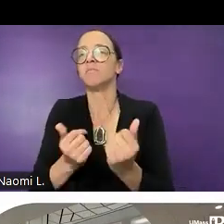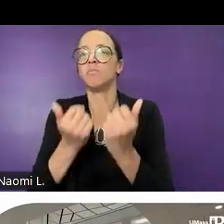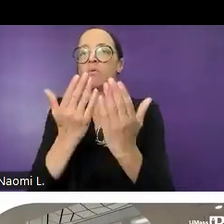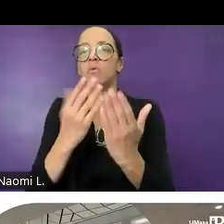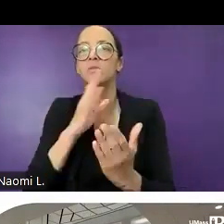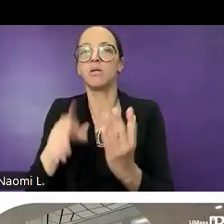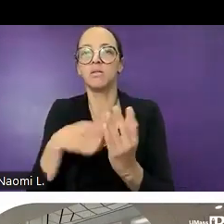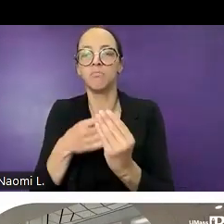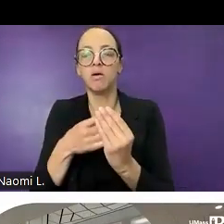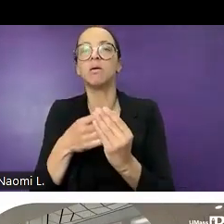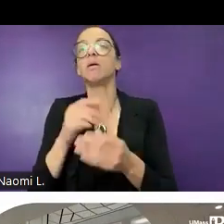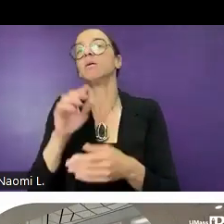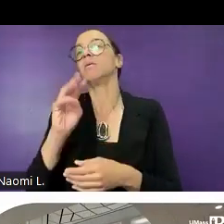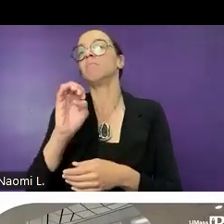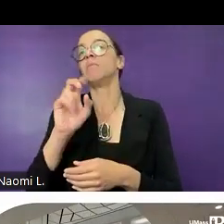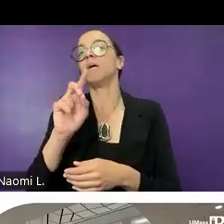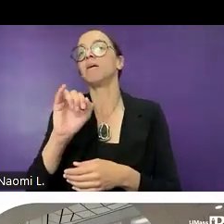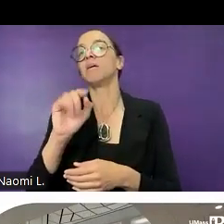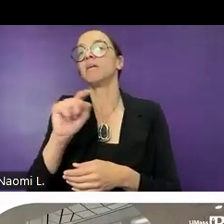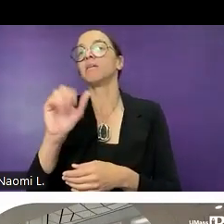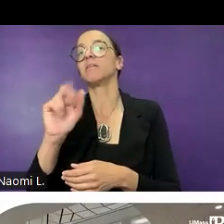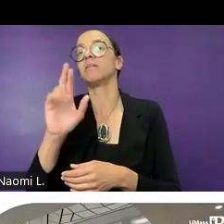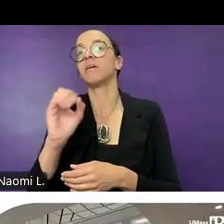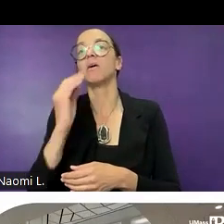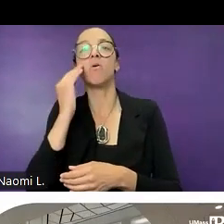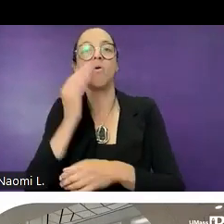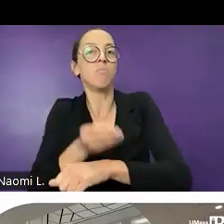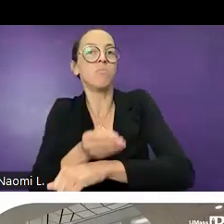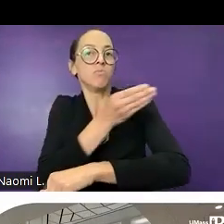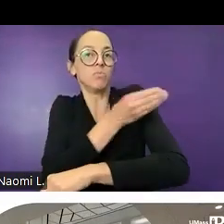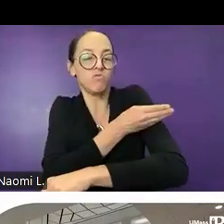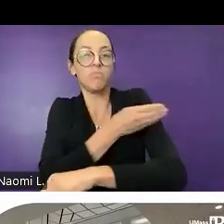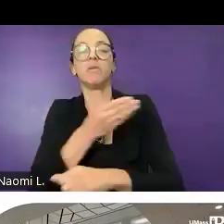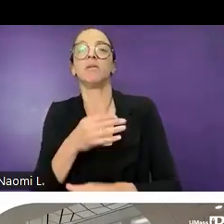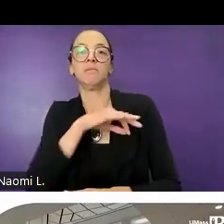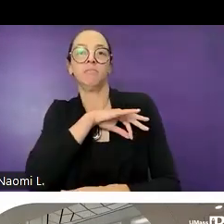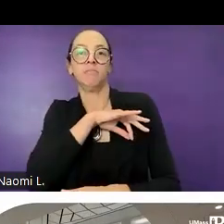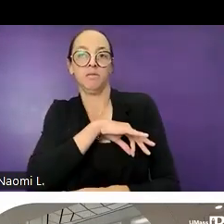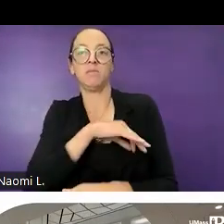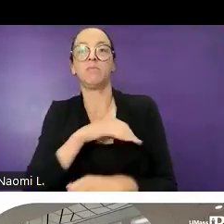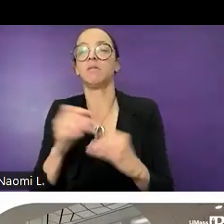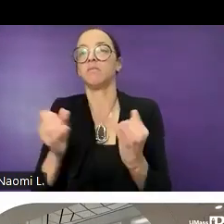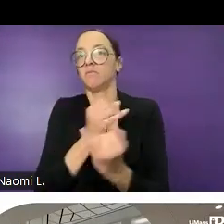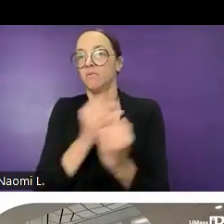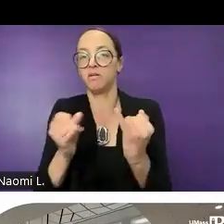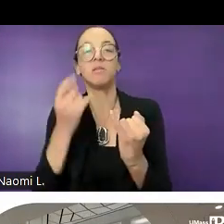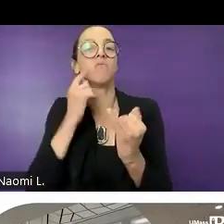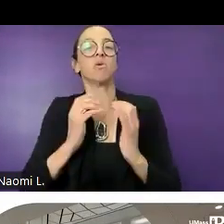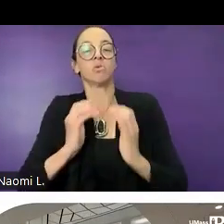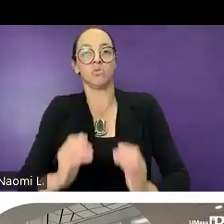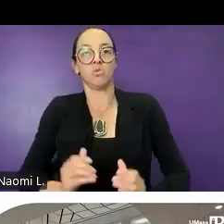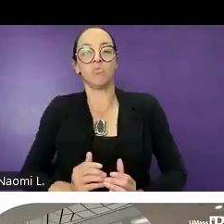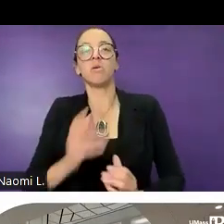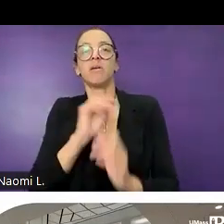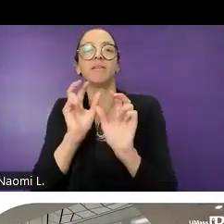care benefit. And finally, we want to consumer and stakeholder input. We want to deepen our